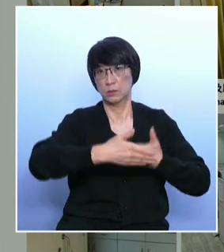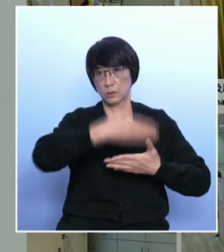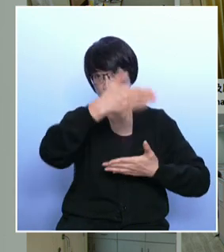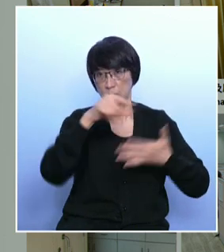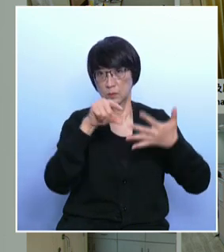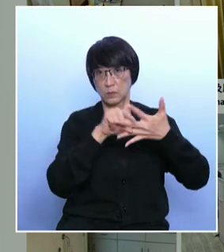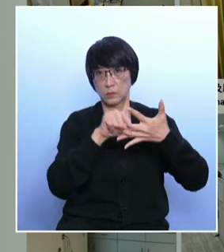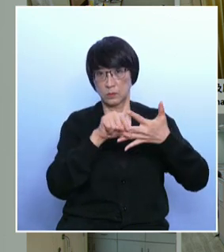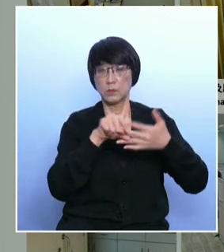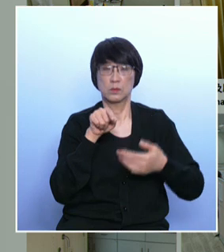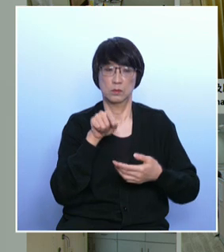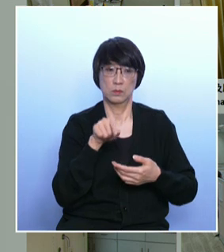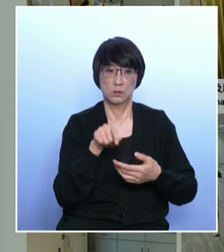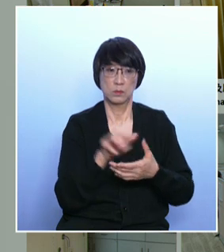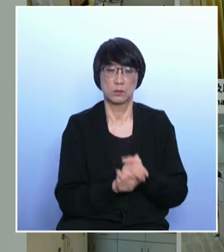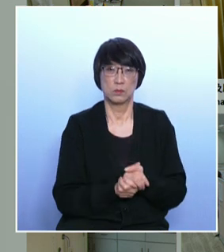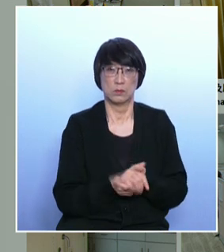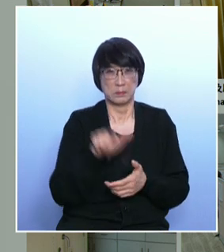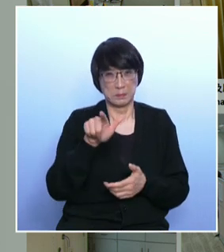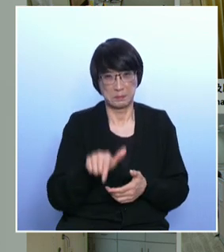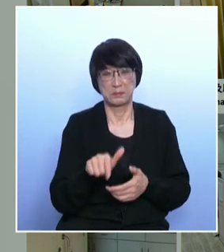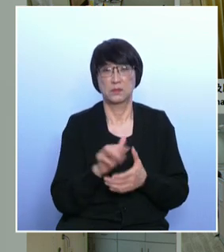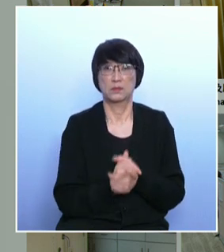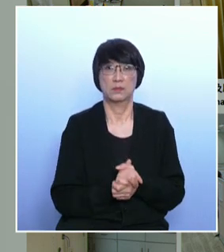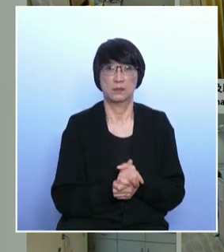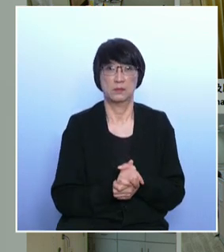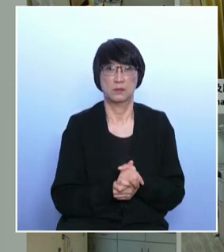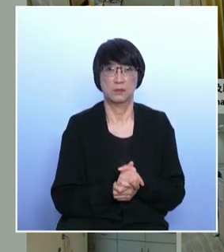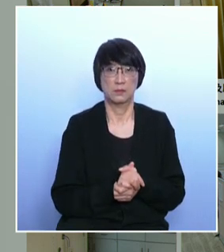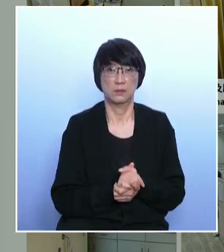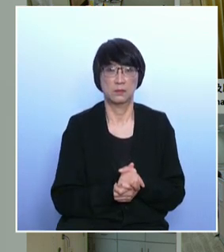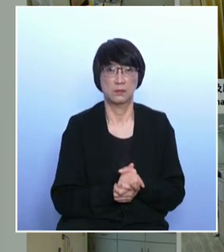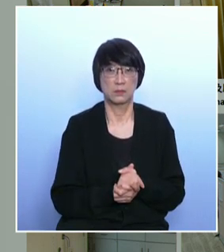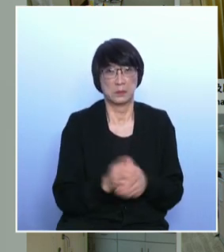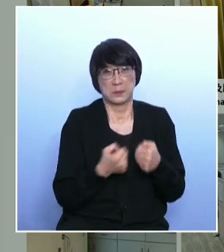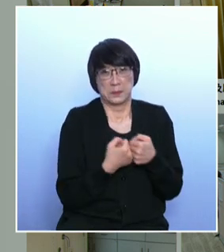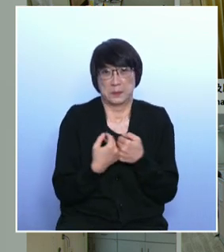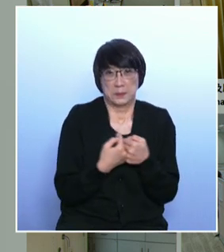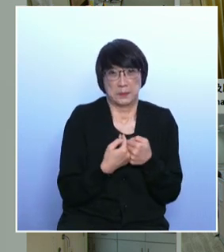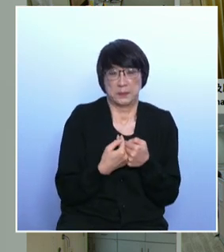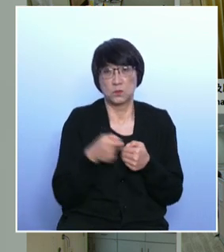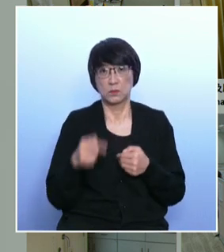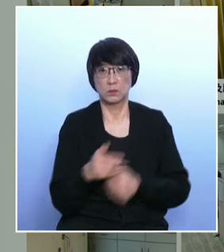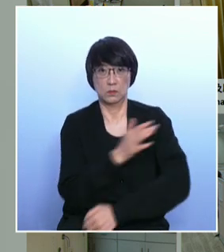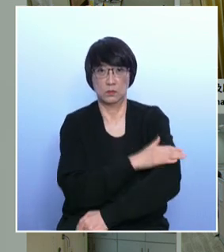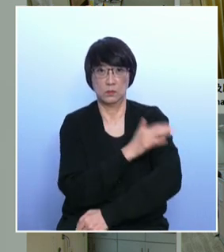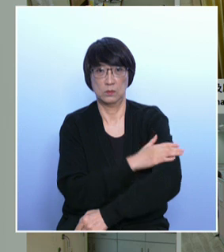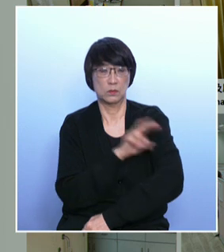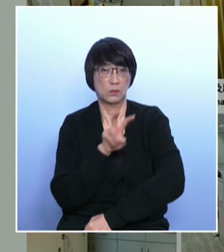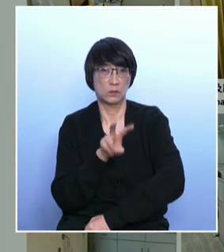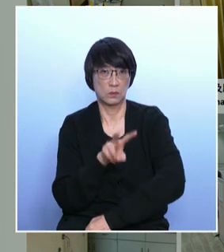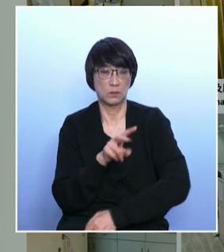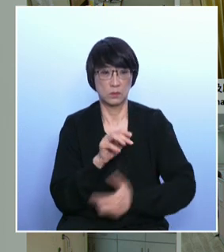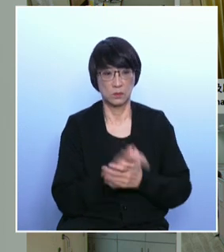This building was built in 1992, so the facilities are quite old and cramped. On the